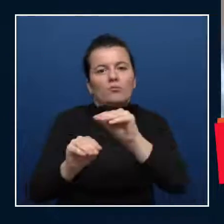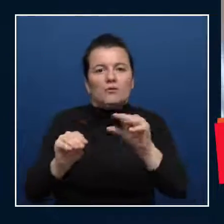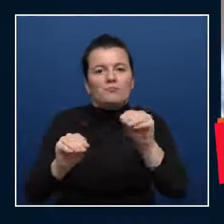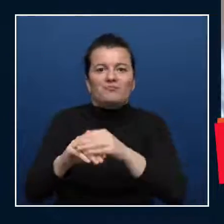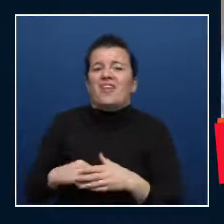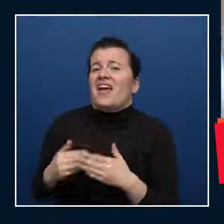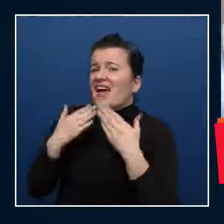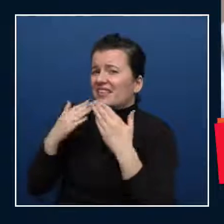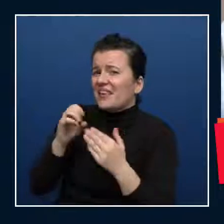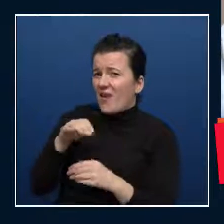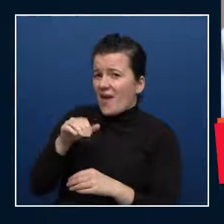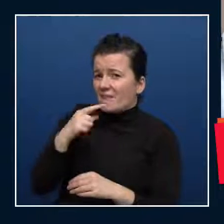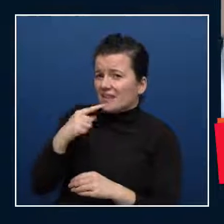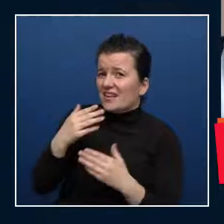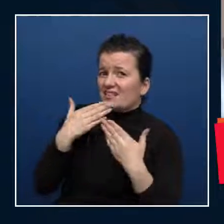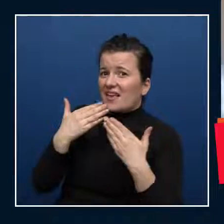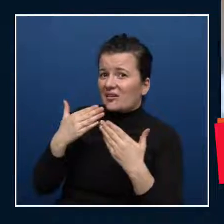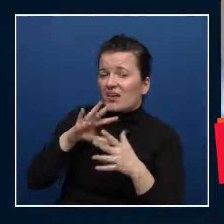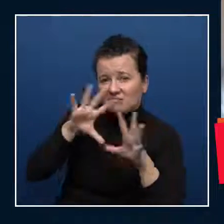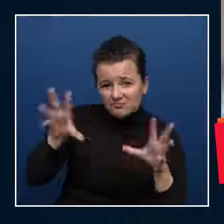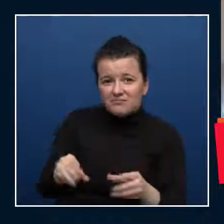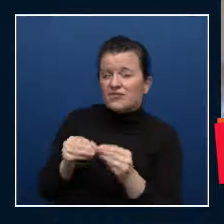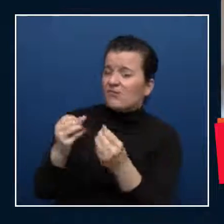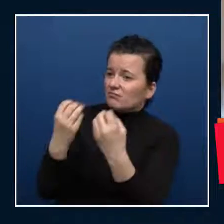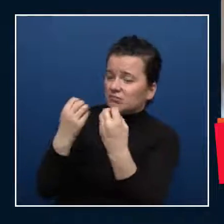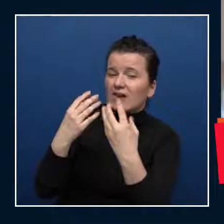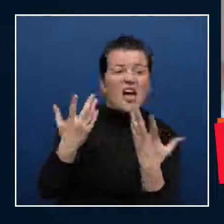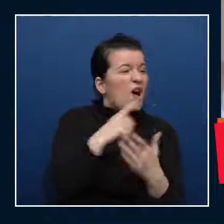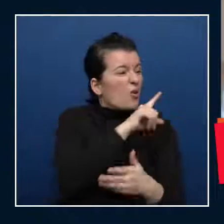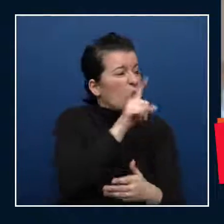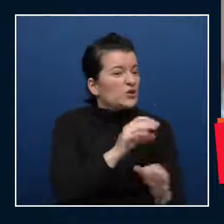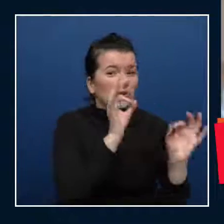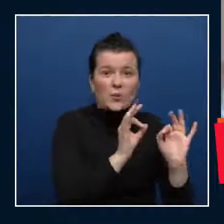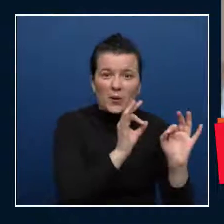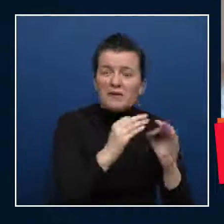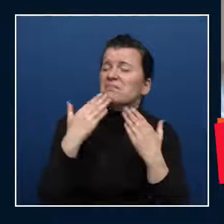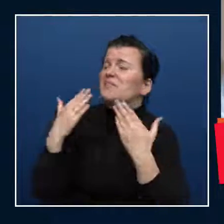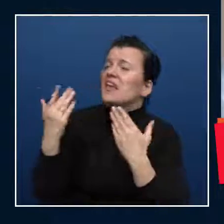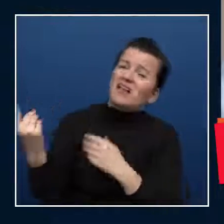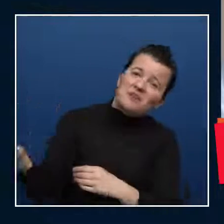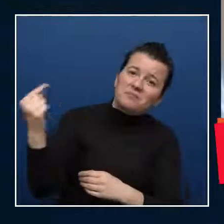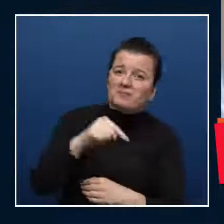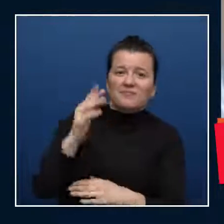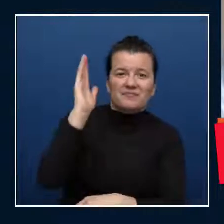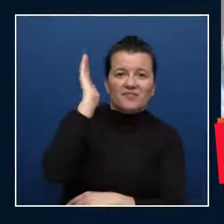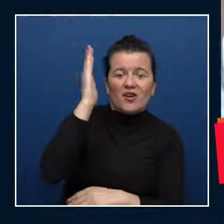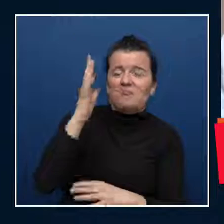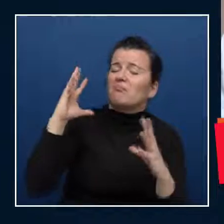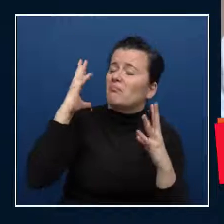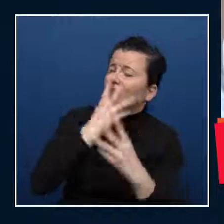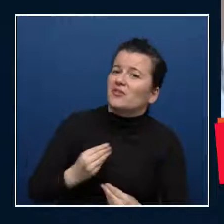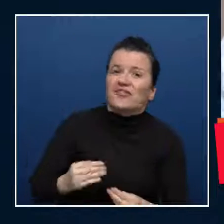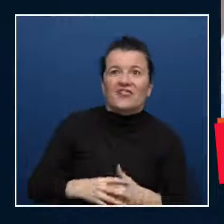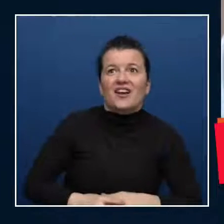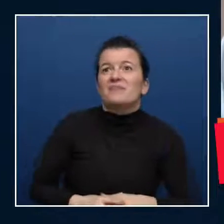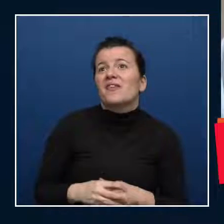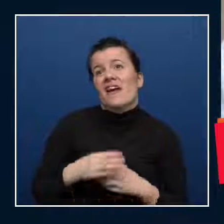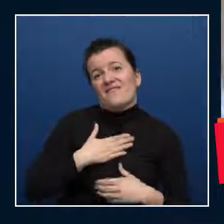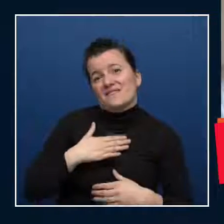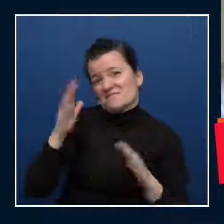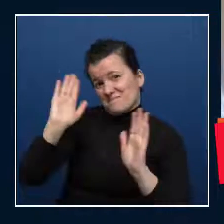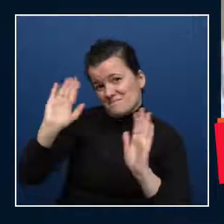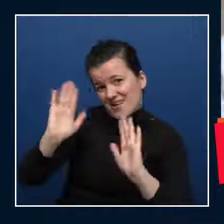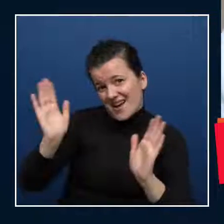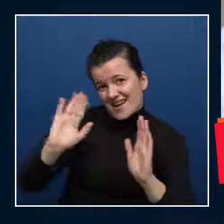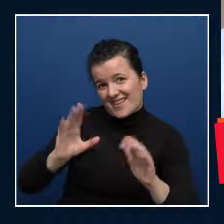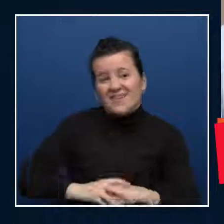slides. But thank you so much for joining us today. That was really wonderful. So I'm going to say goodbye to you for now and